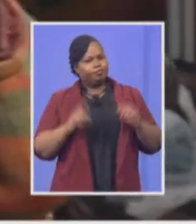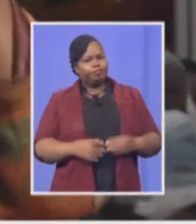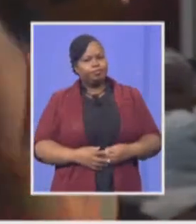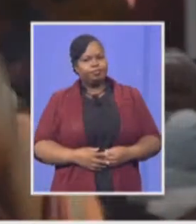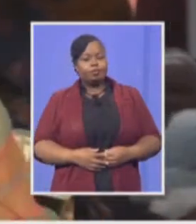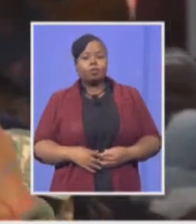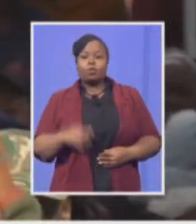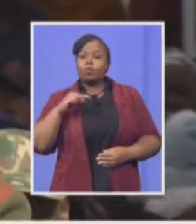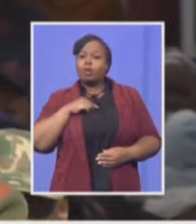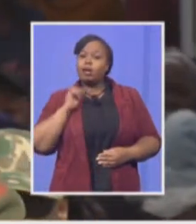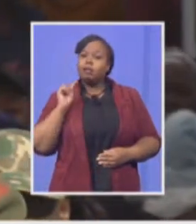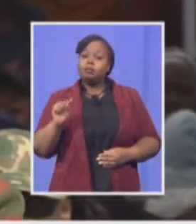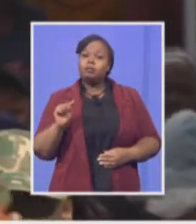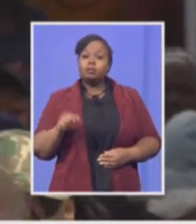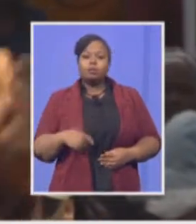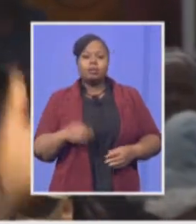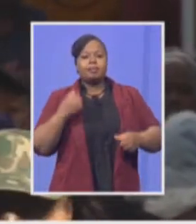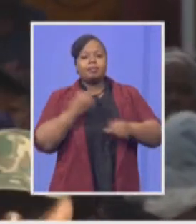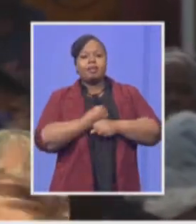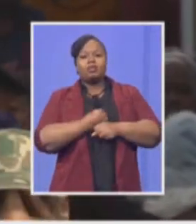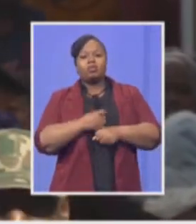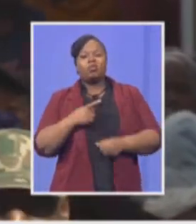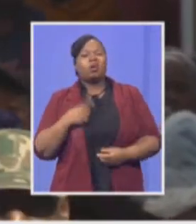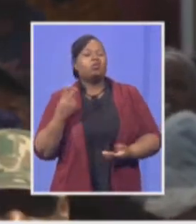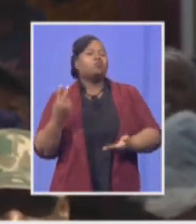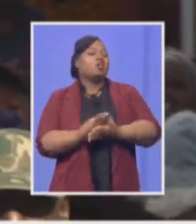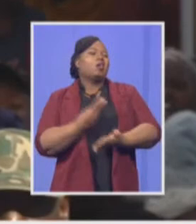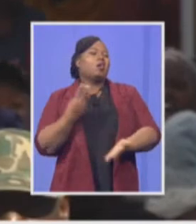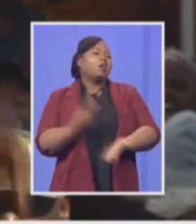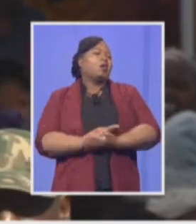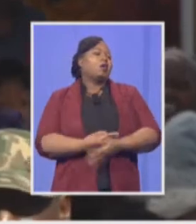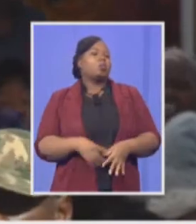Ngoba manje lokho kudalana usejwayele kusekhaya